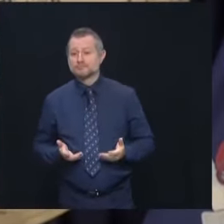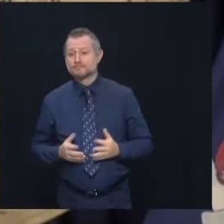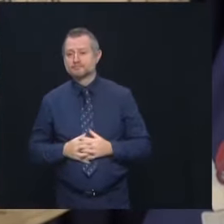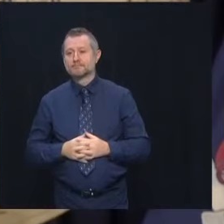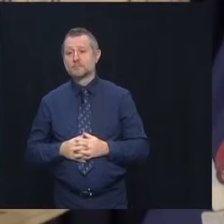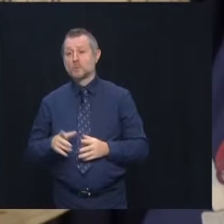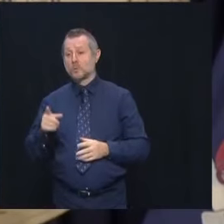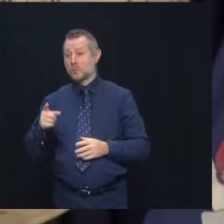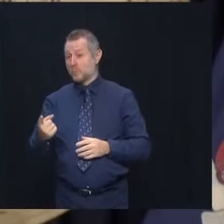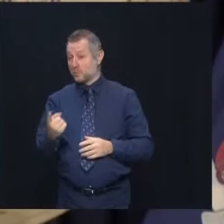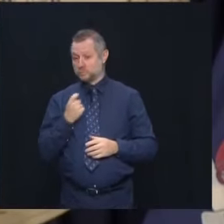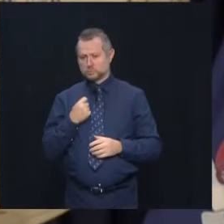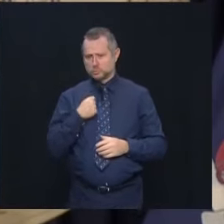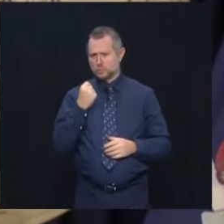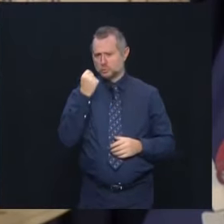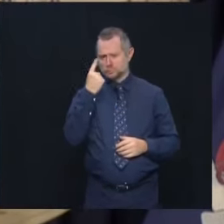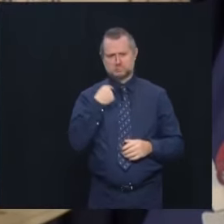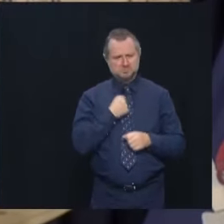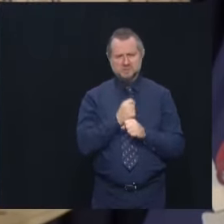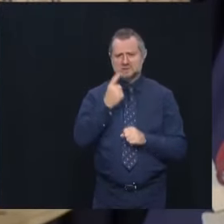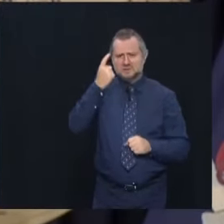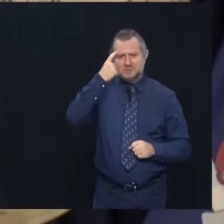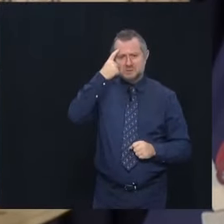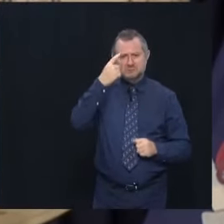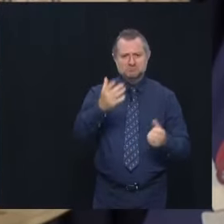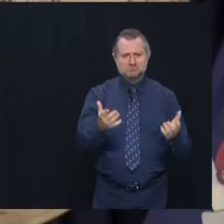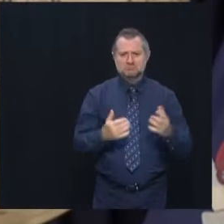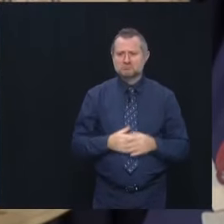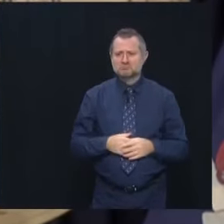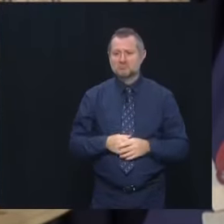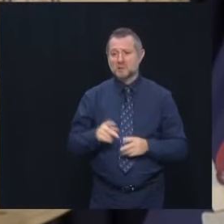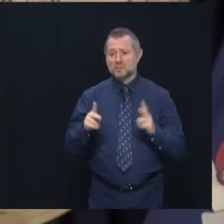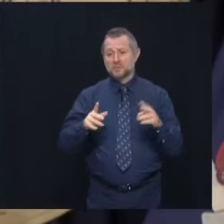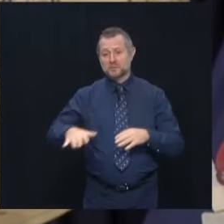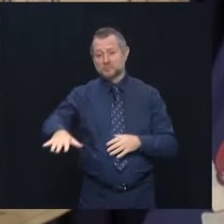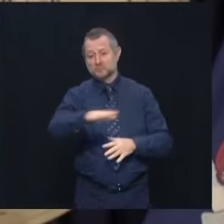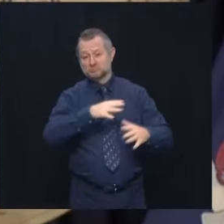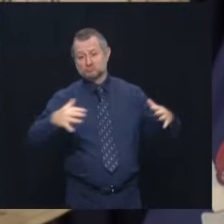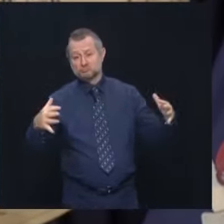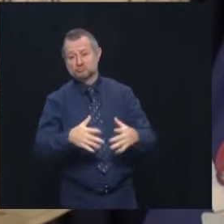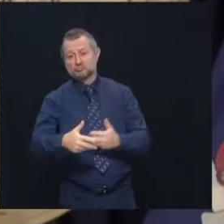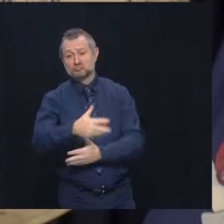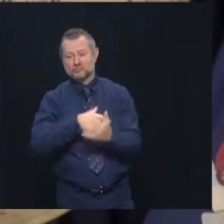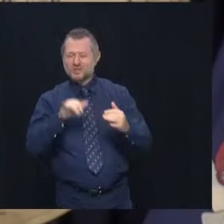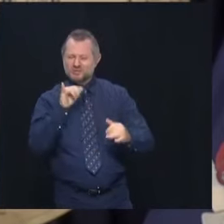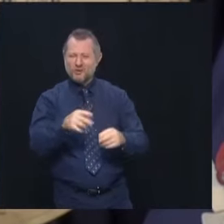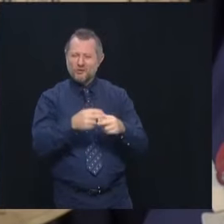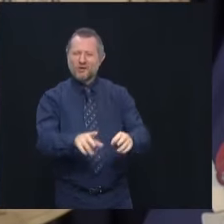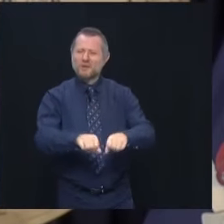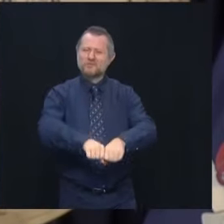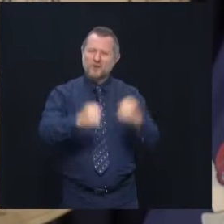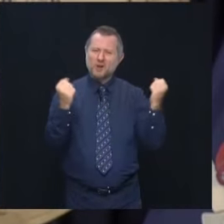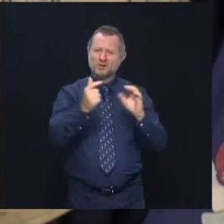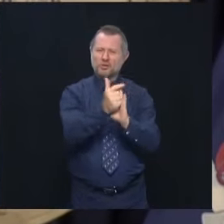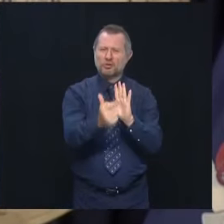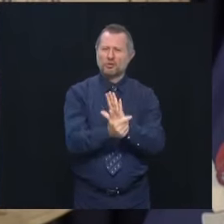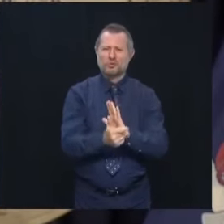is relevant. There's an ongoing activity that violates the law. How is this